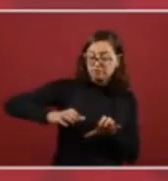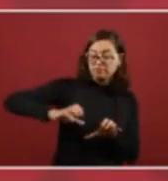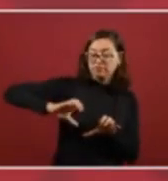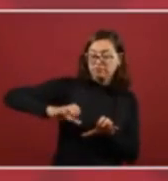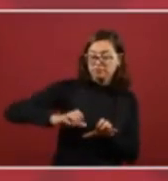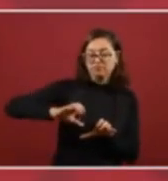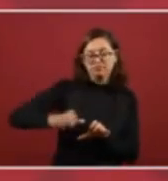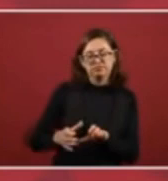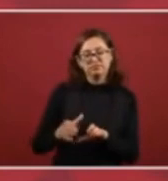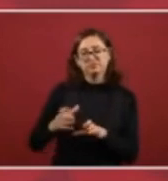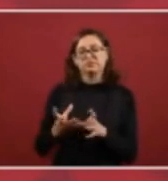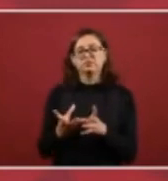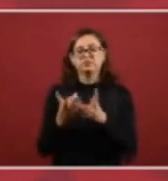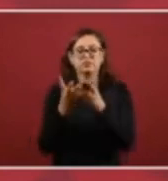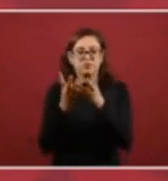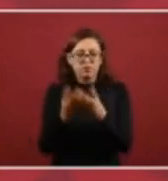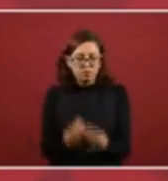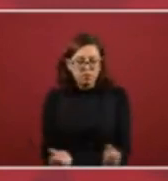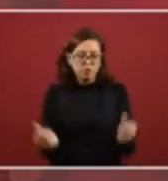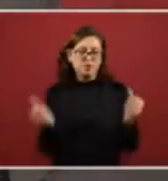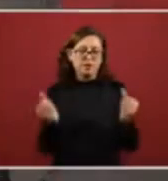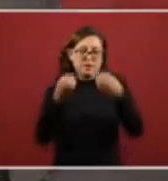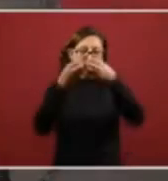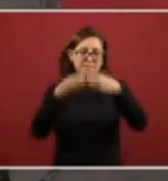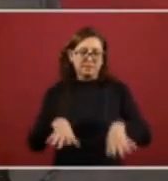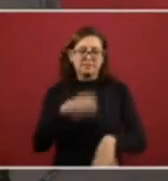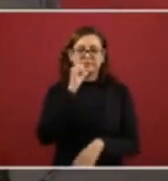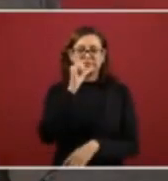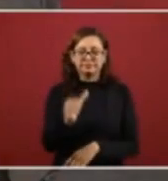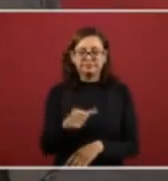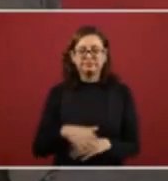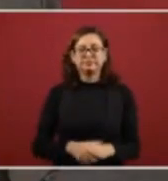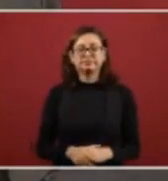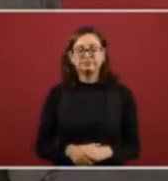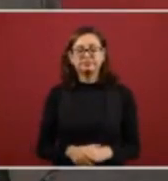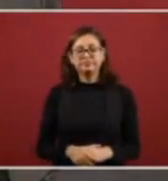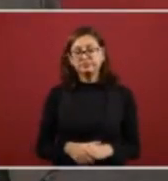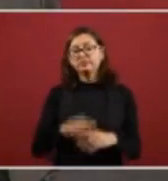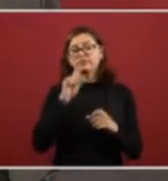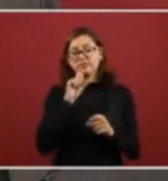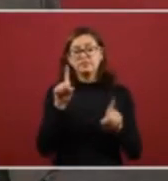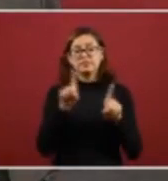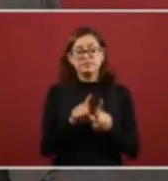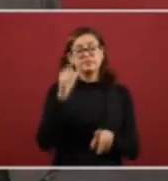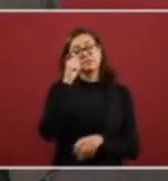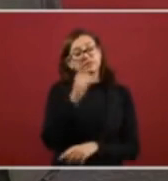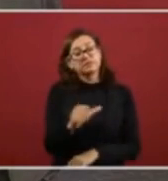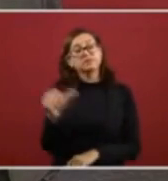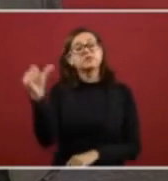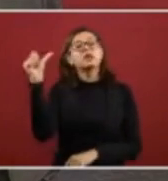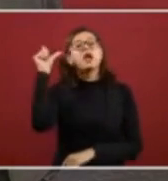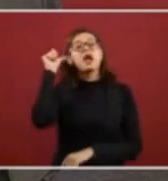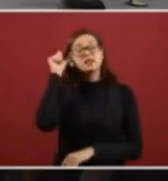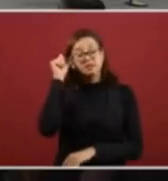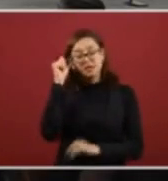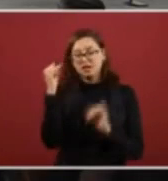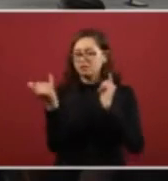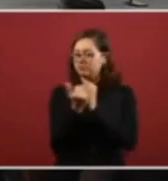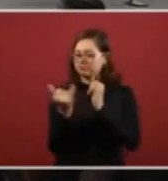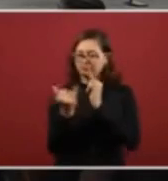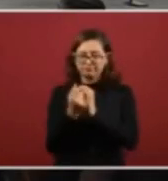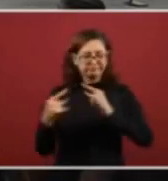were able to close it, and the gas stopped coming out. But yesterday, also, there was another closure